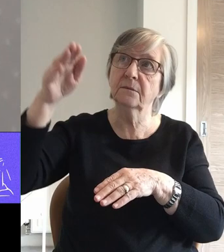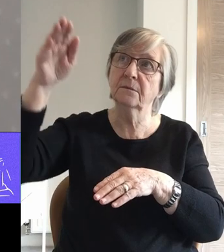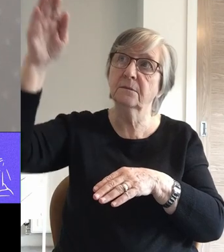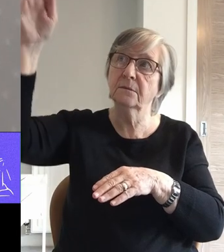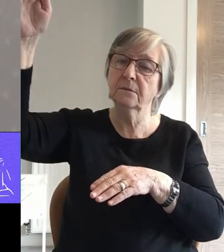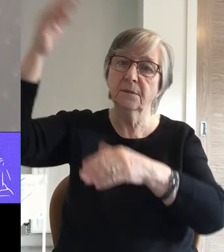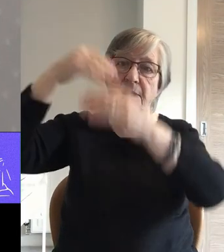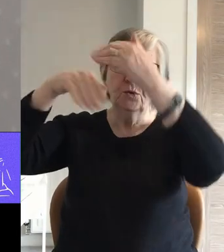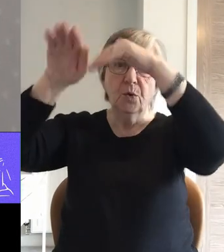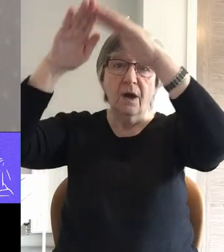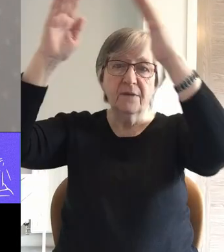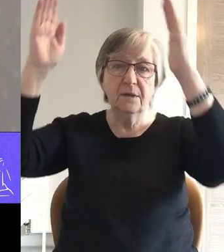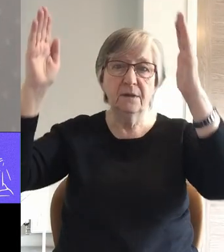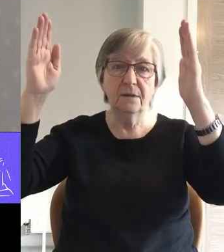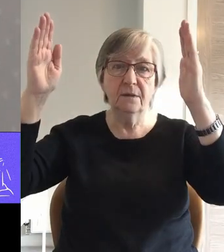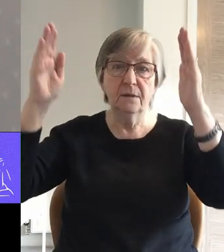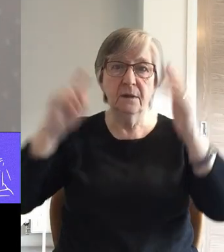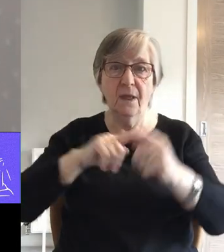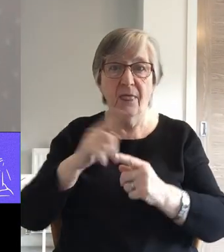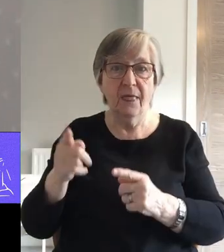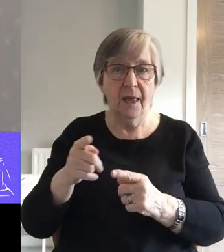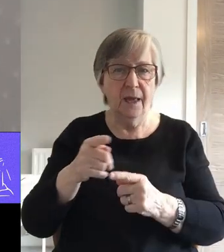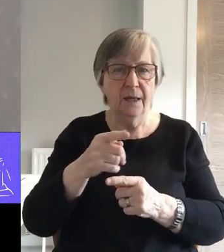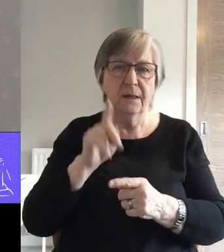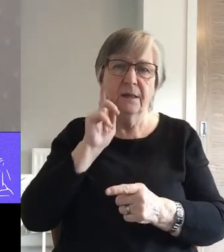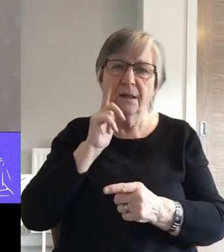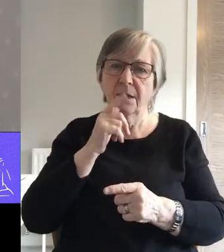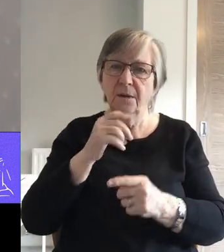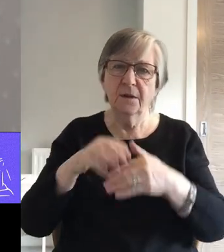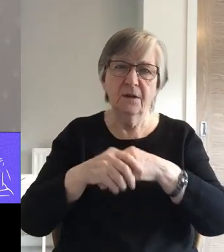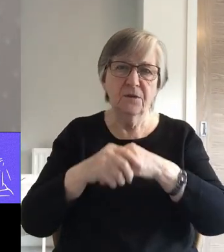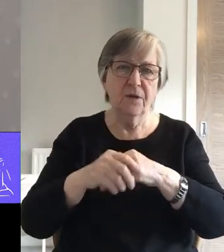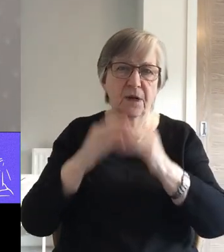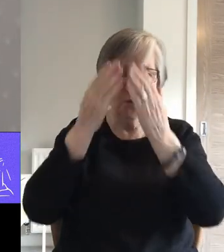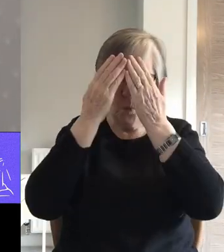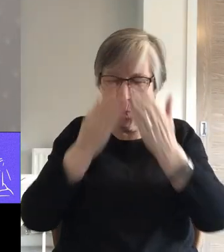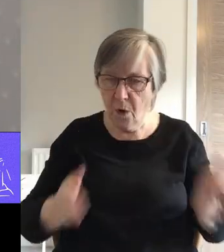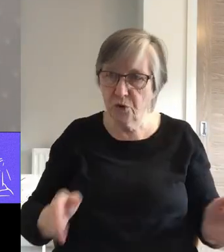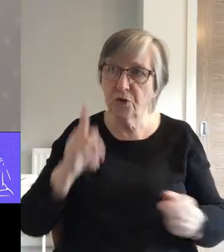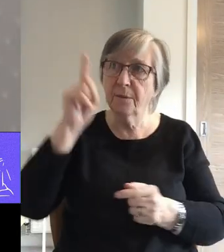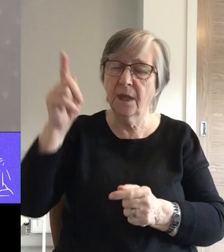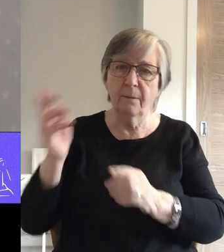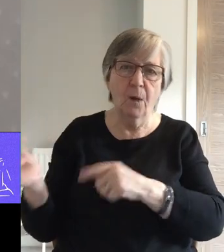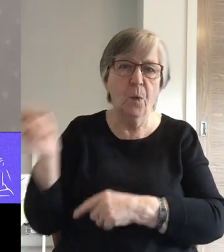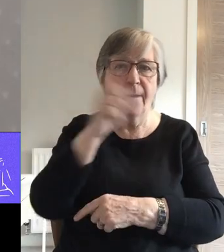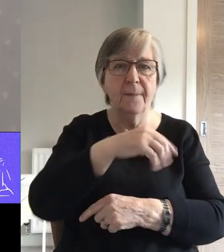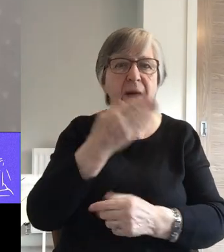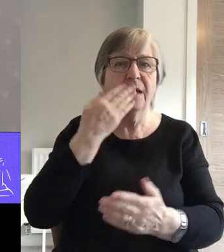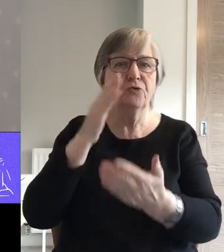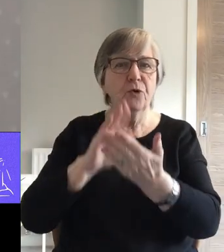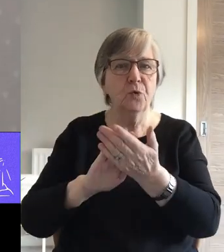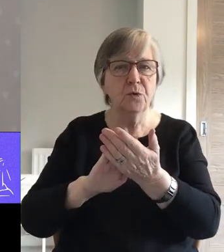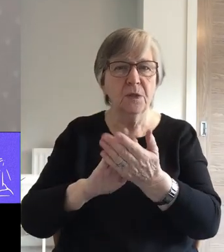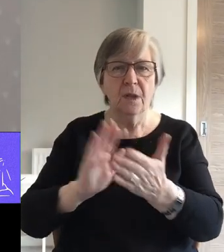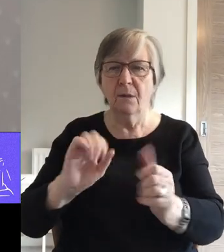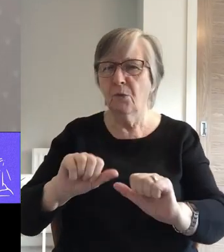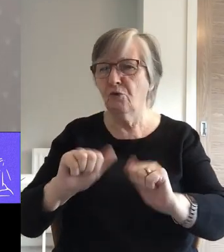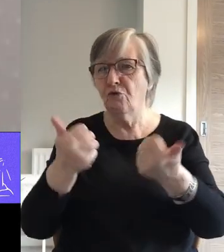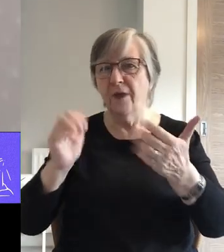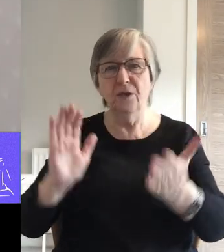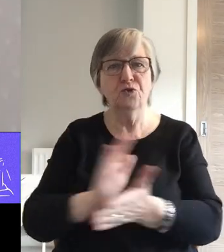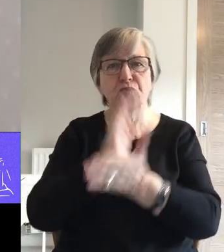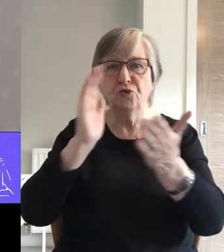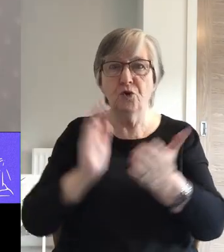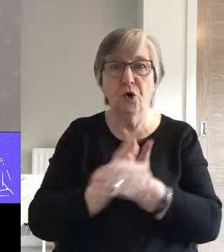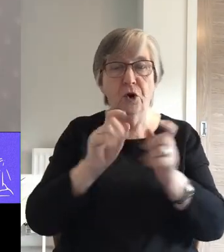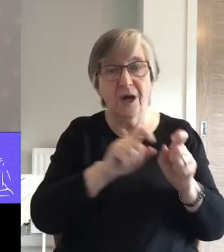up to heaven. Then they worshipped him and returned to Jerusalem with great joy. And they